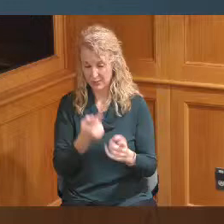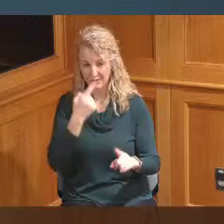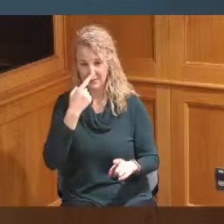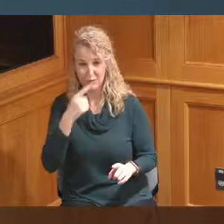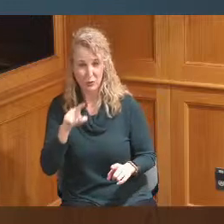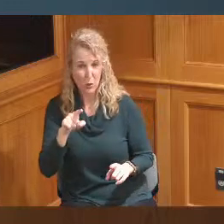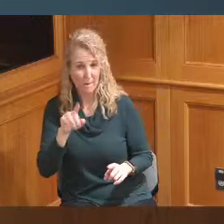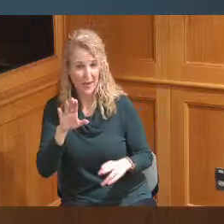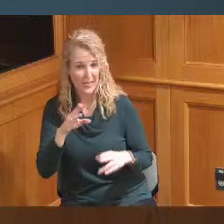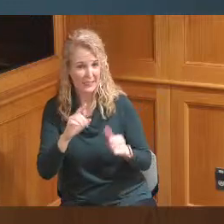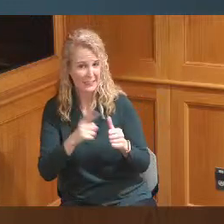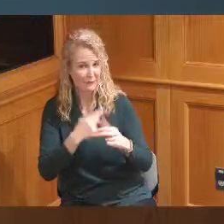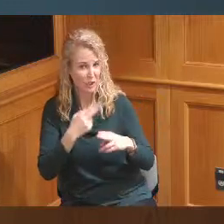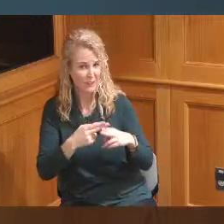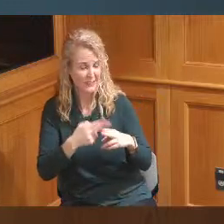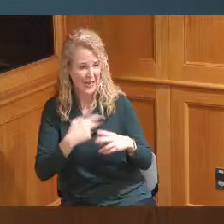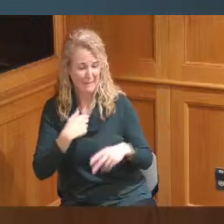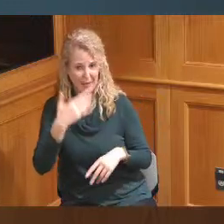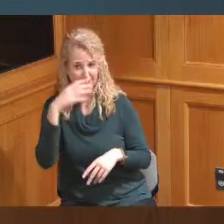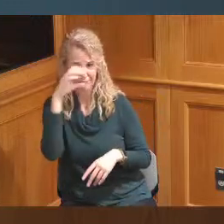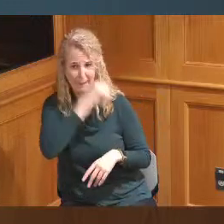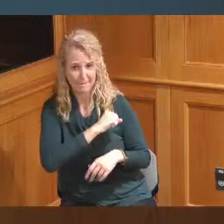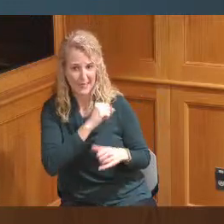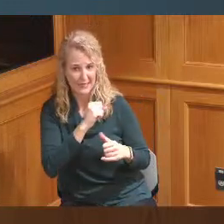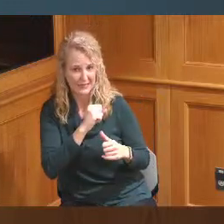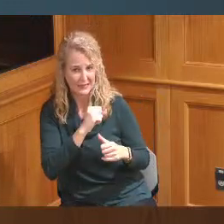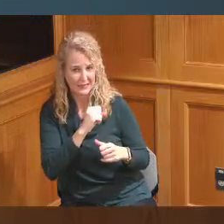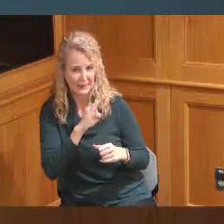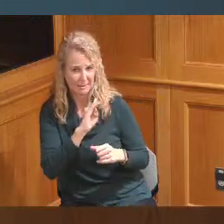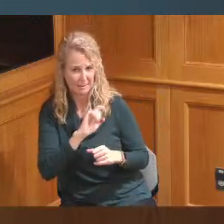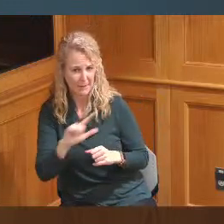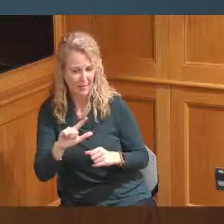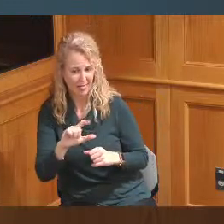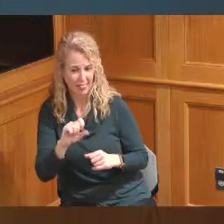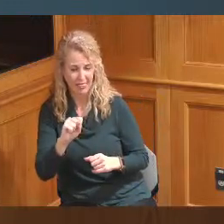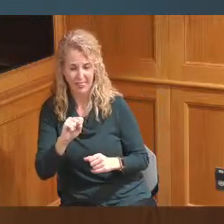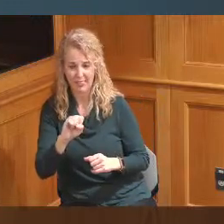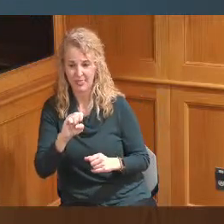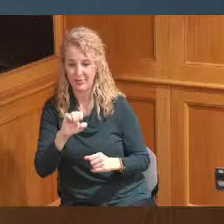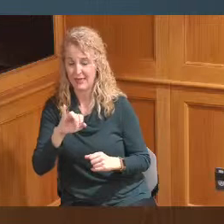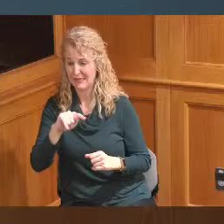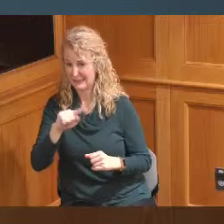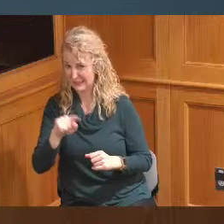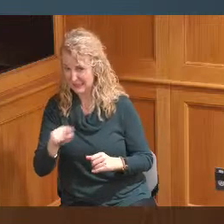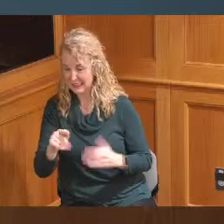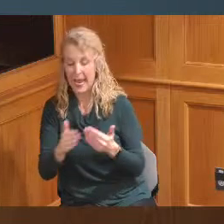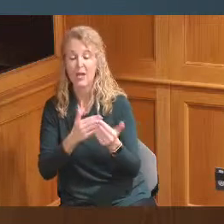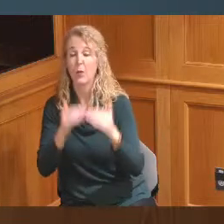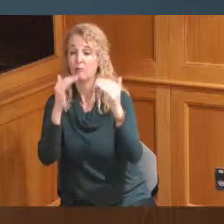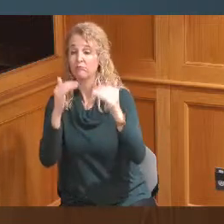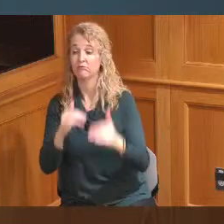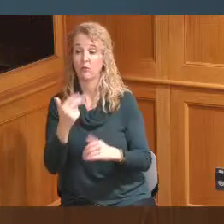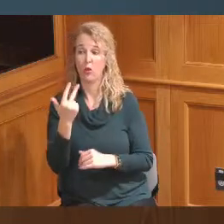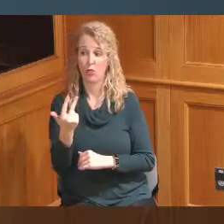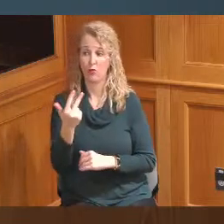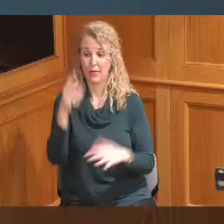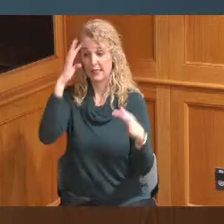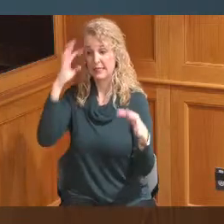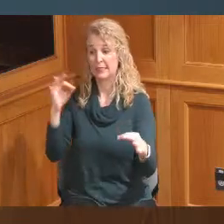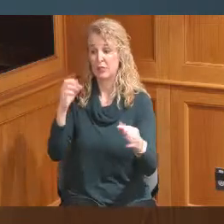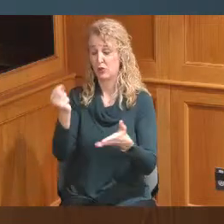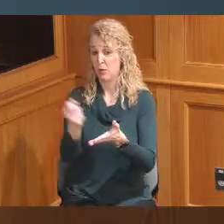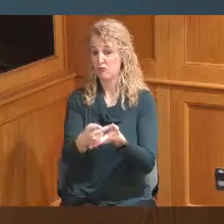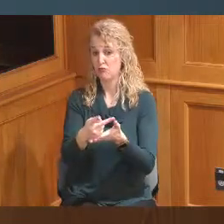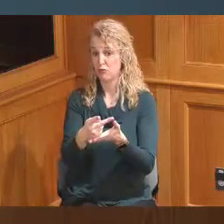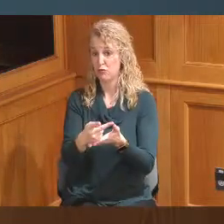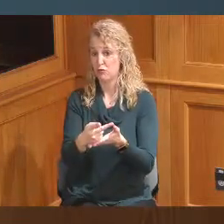put his first name? We just put Seitz. Can we put Bill Seitz, Representative Bill Seitz? Item number 3 is a resolution